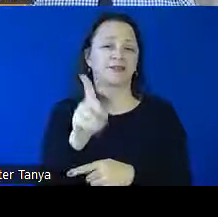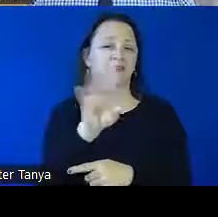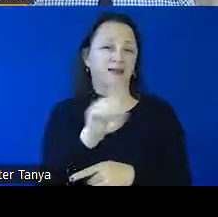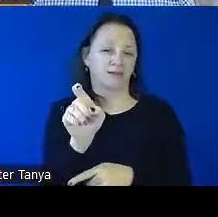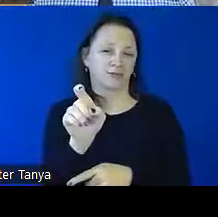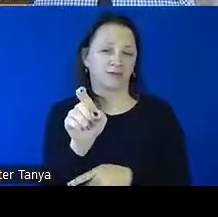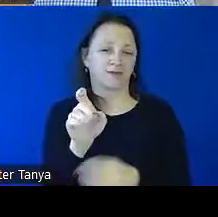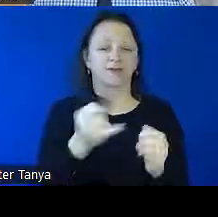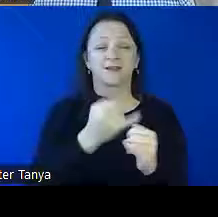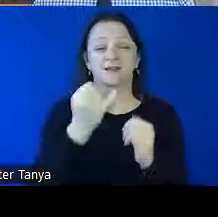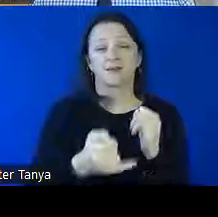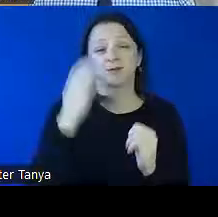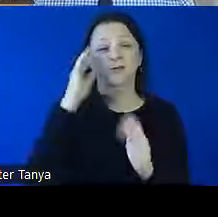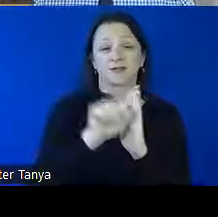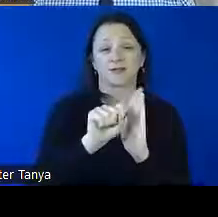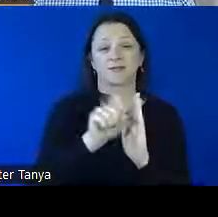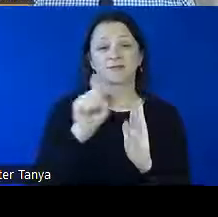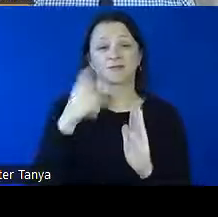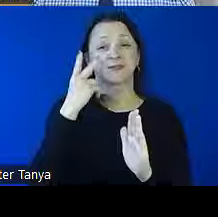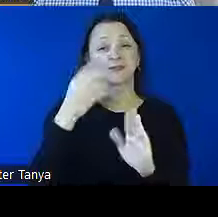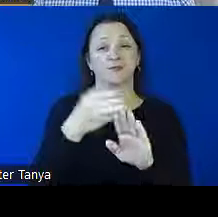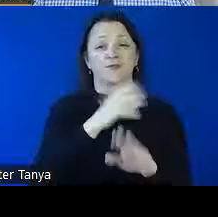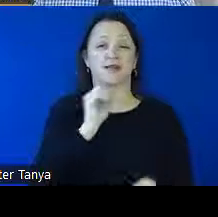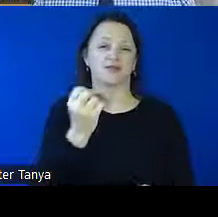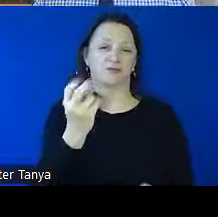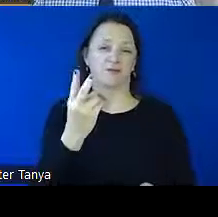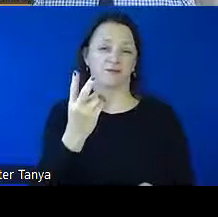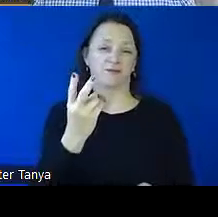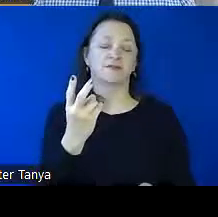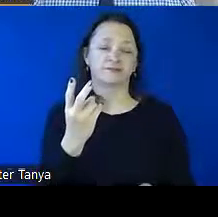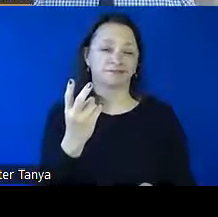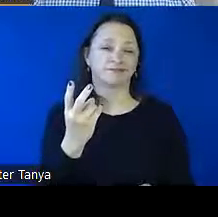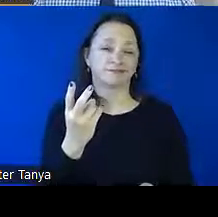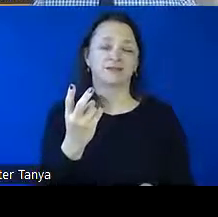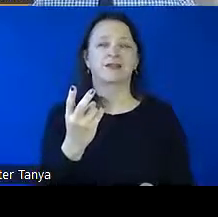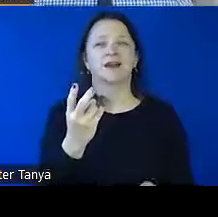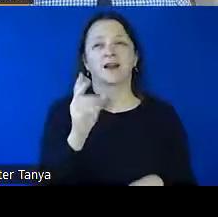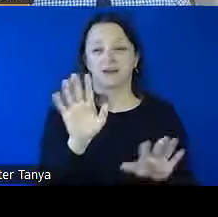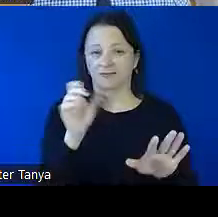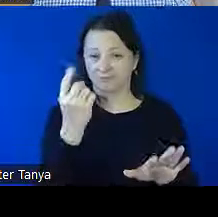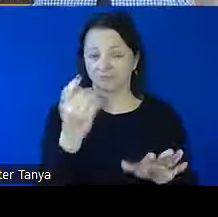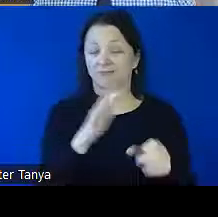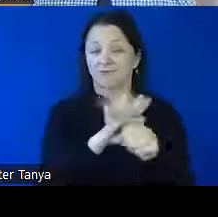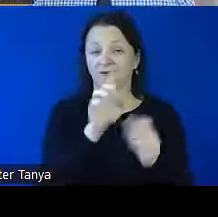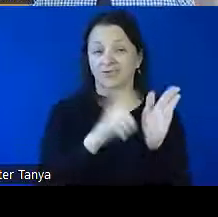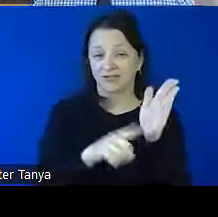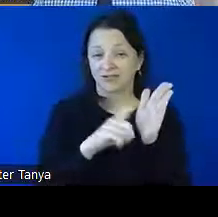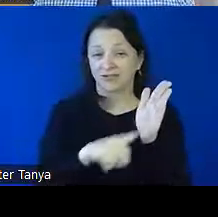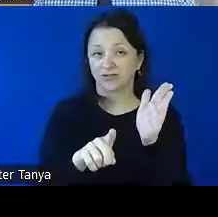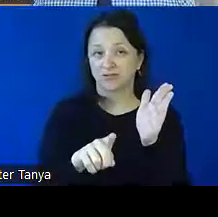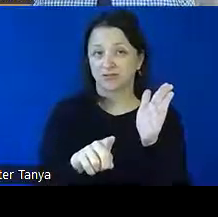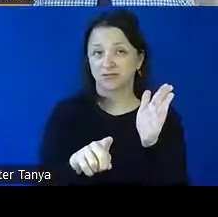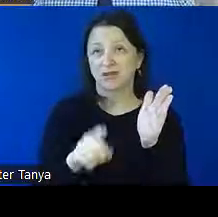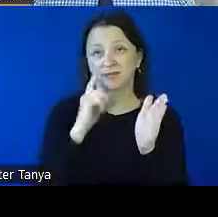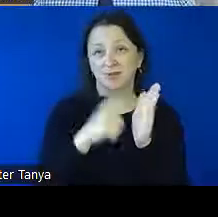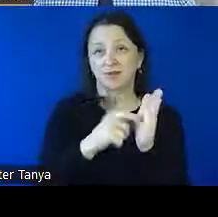we know that these symptoms need to be present before age 12. However, because there is enough research to suggest that there's some improvement